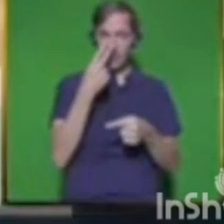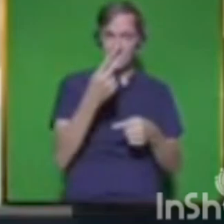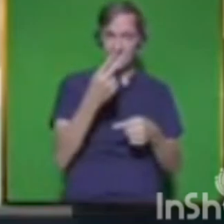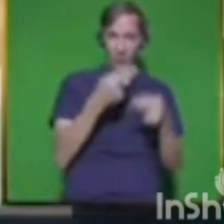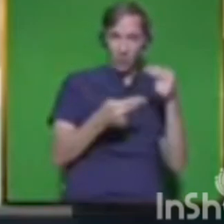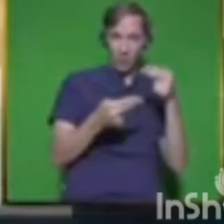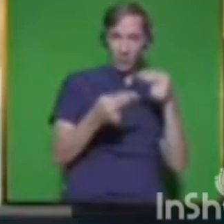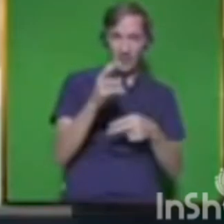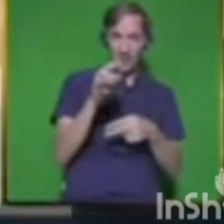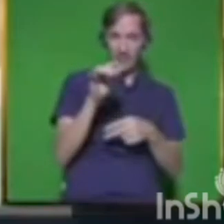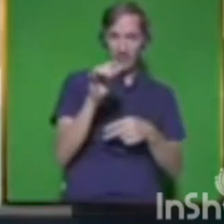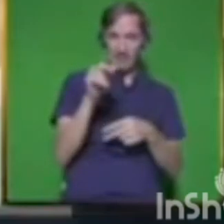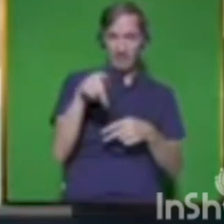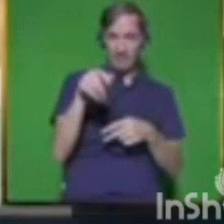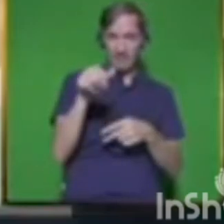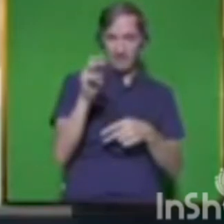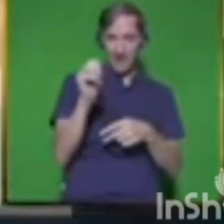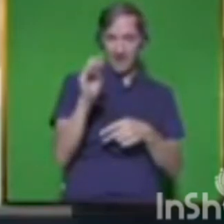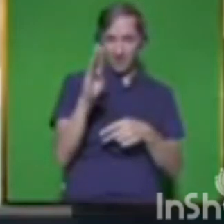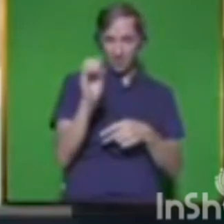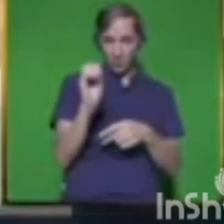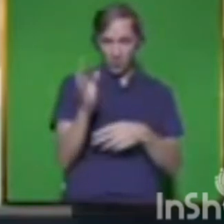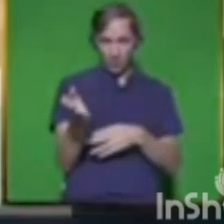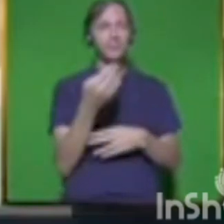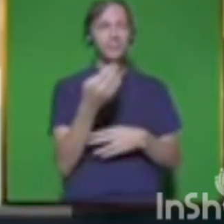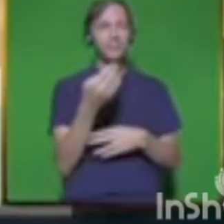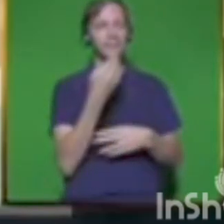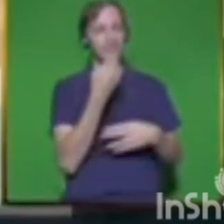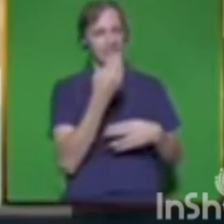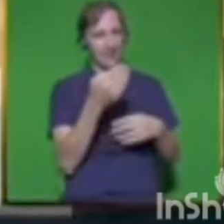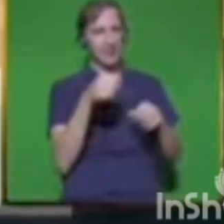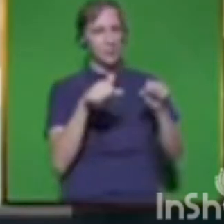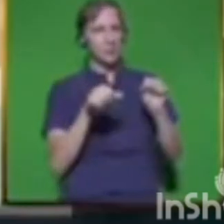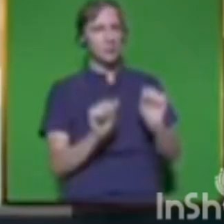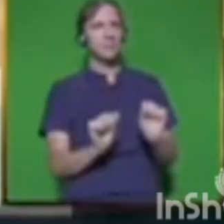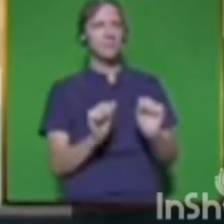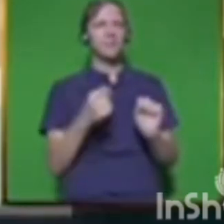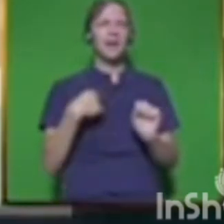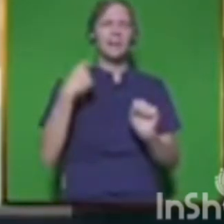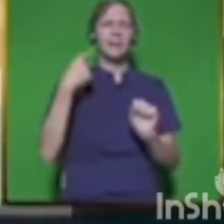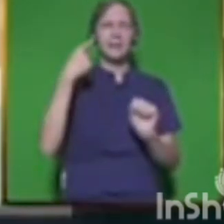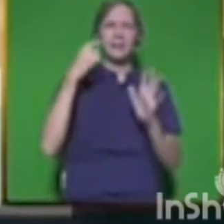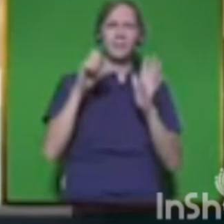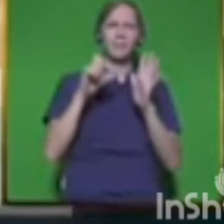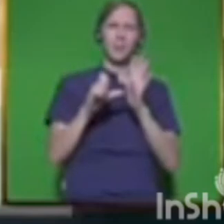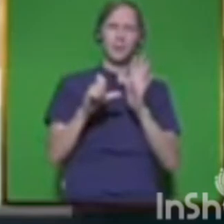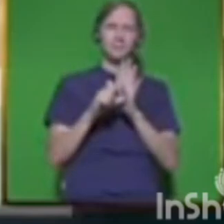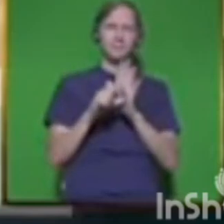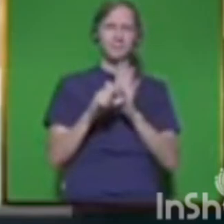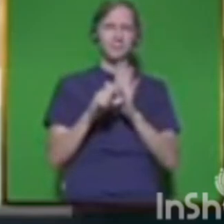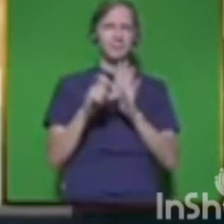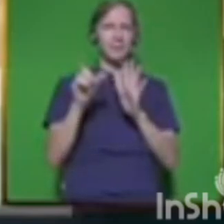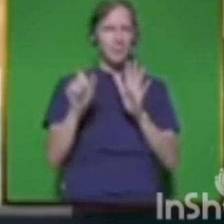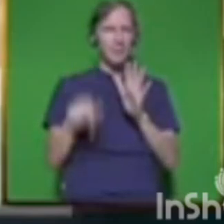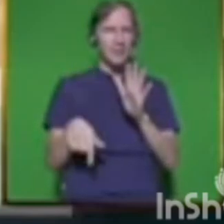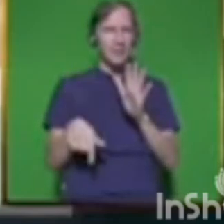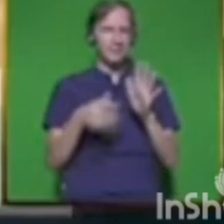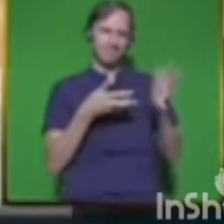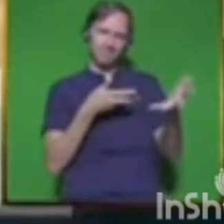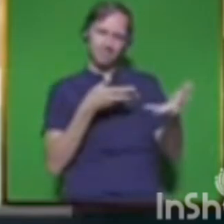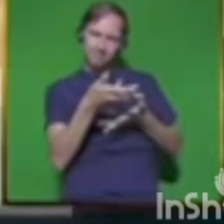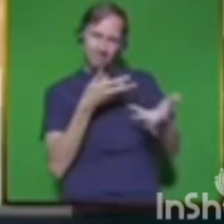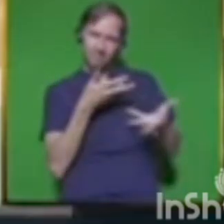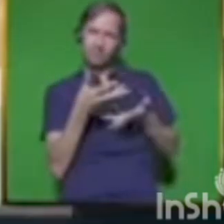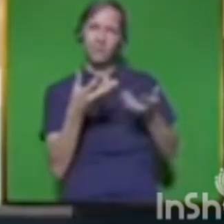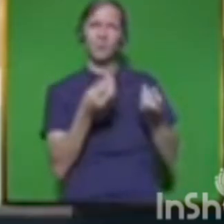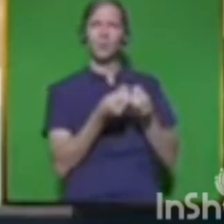at the back. Yes, Honourable Pambu. Thank you, Chairperson. I think at some point we must have an interaction with the Minister of Sports, Arts